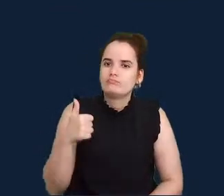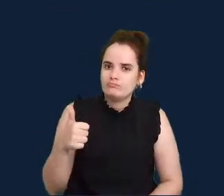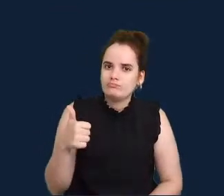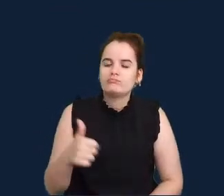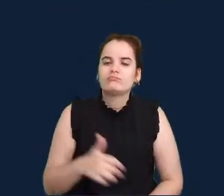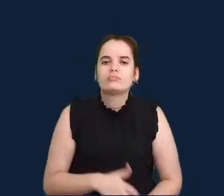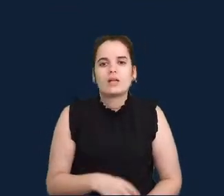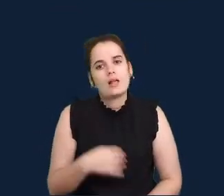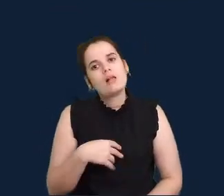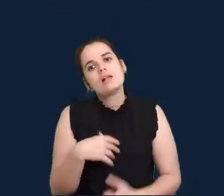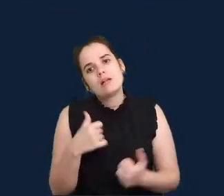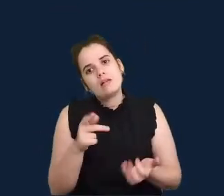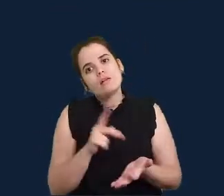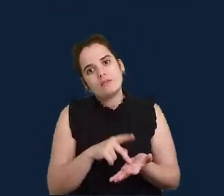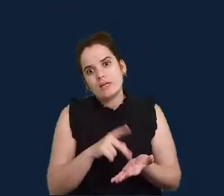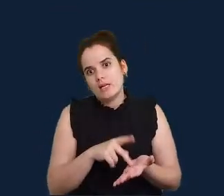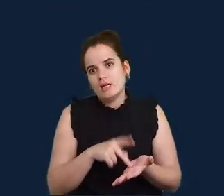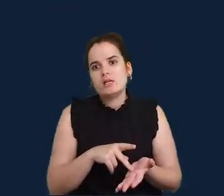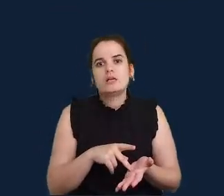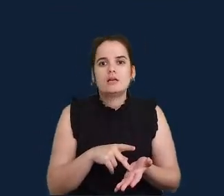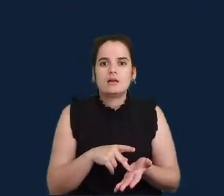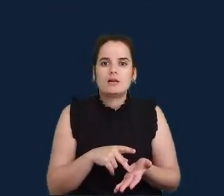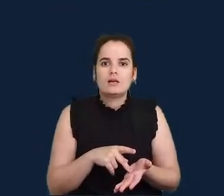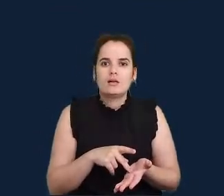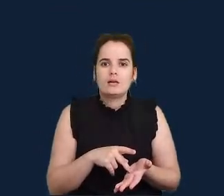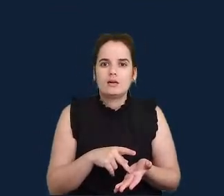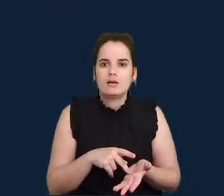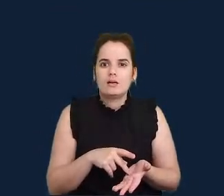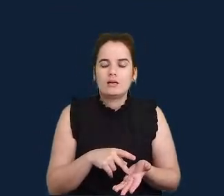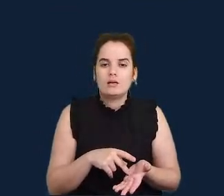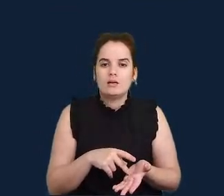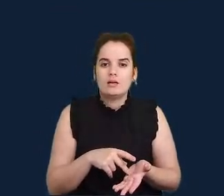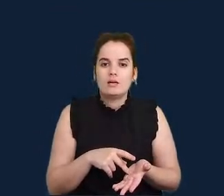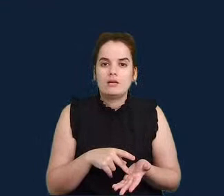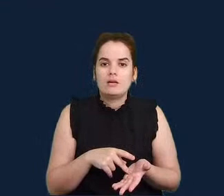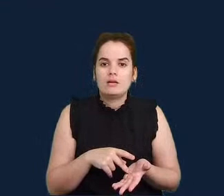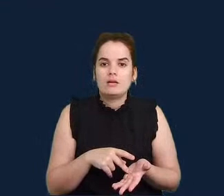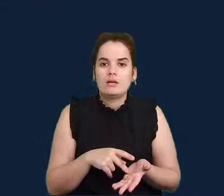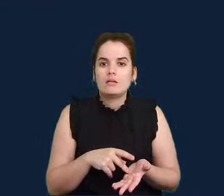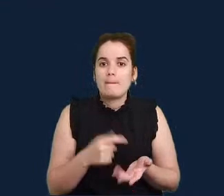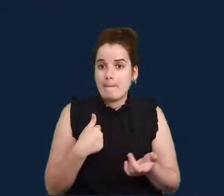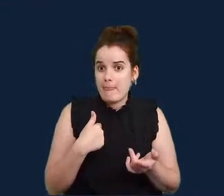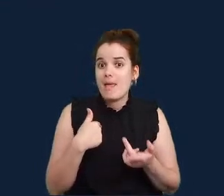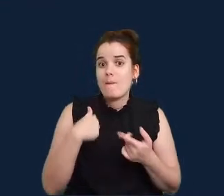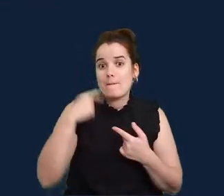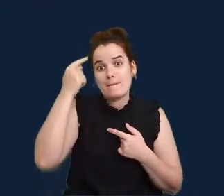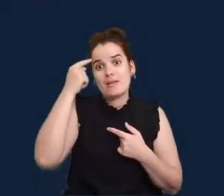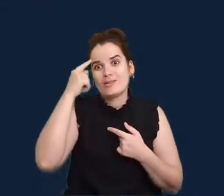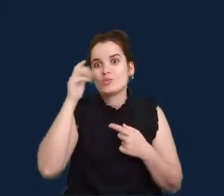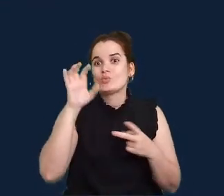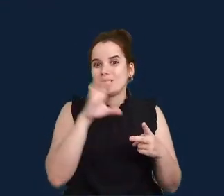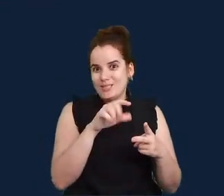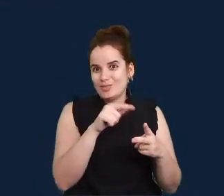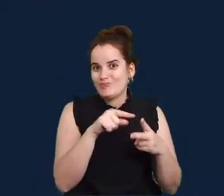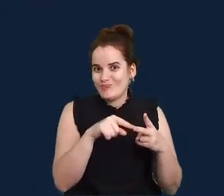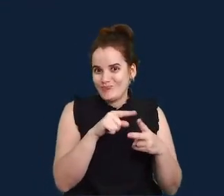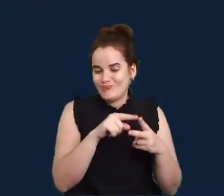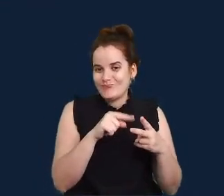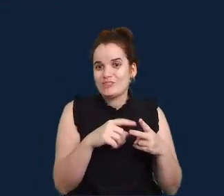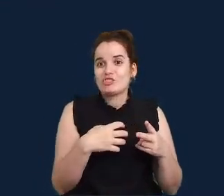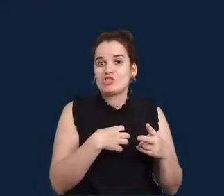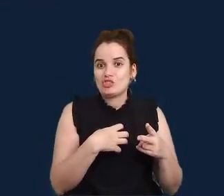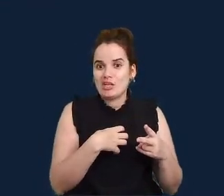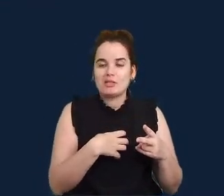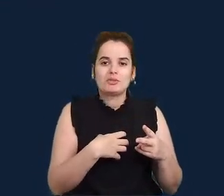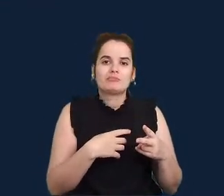like, that's kind of what I also think about a lot, that so one approach that works often is that you